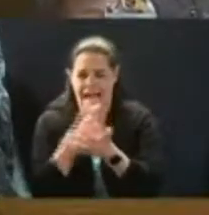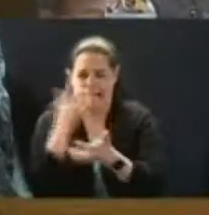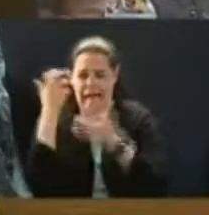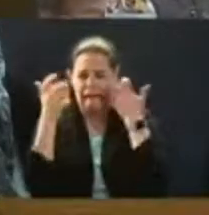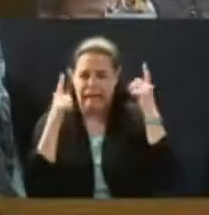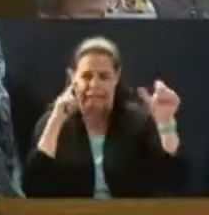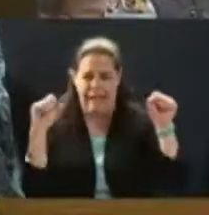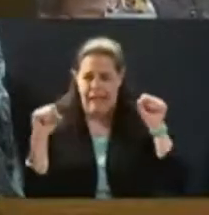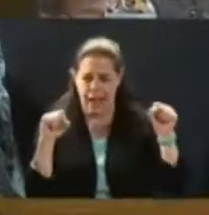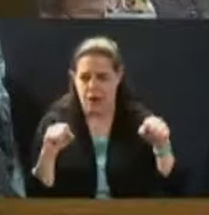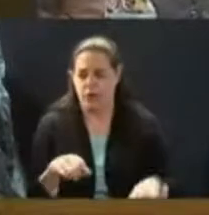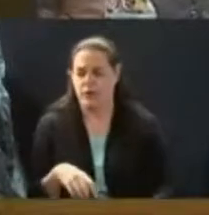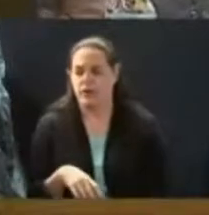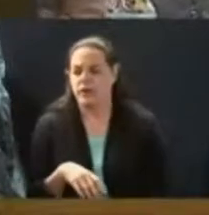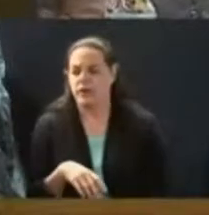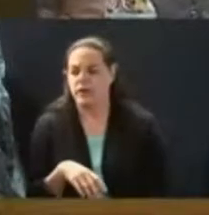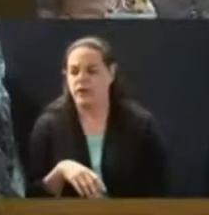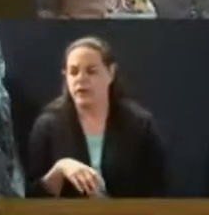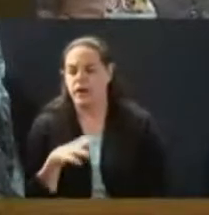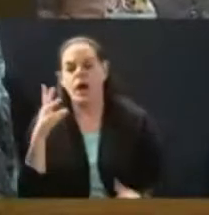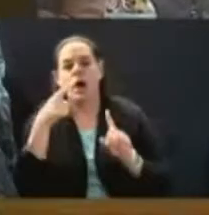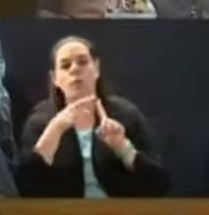Madam Chair, a point of order.